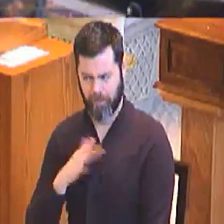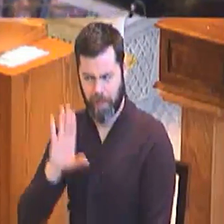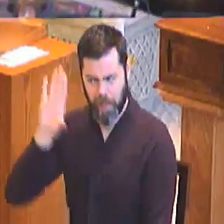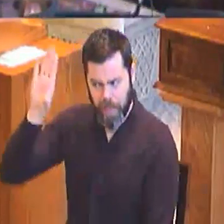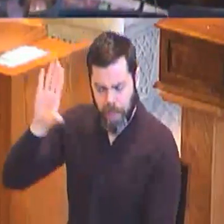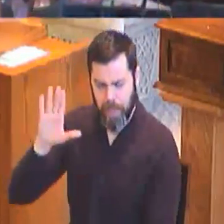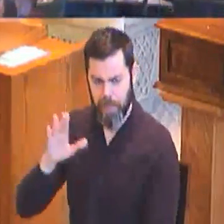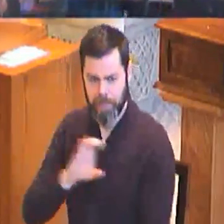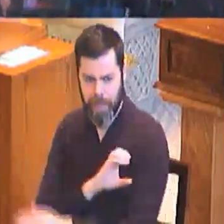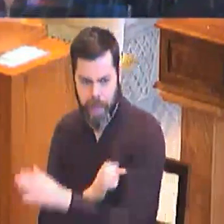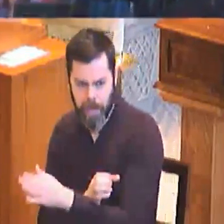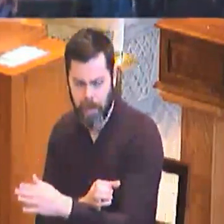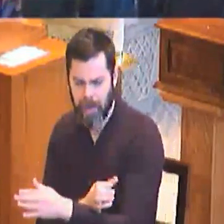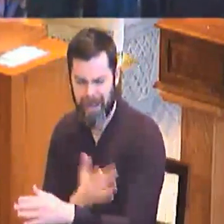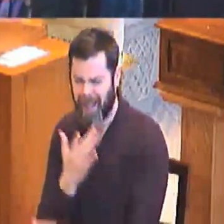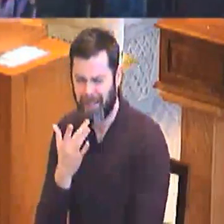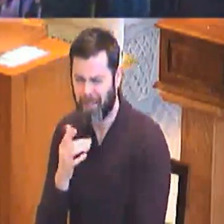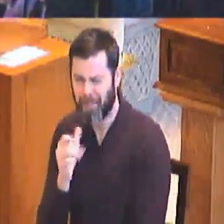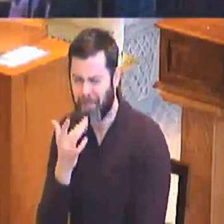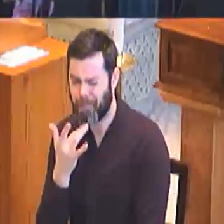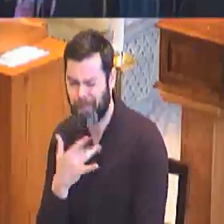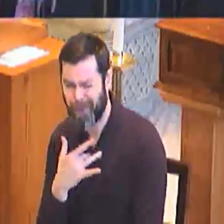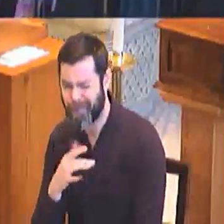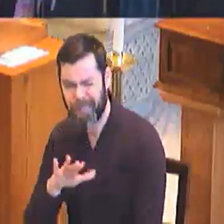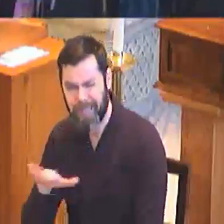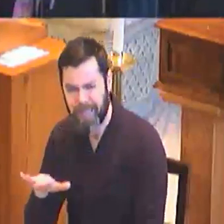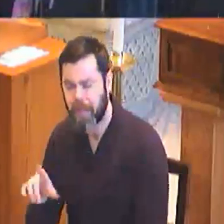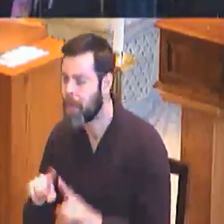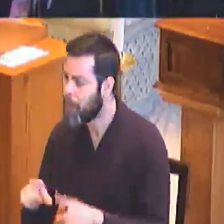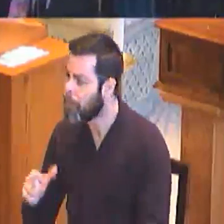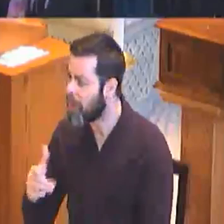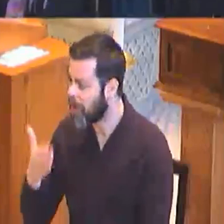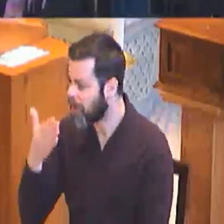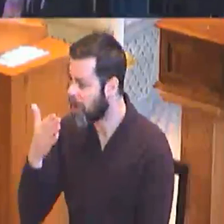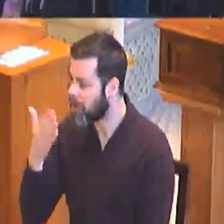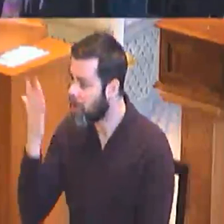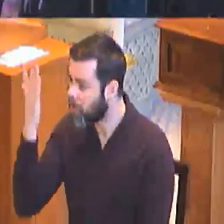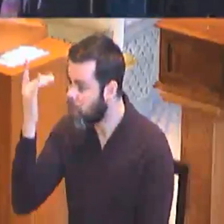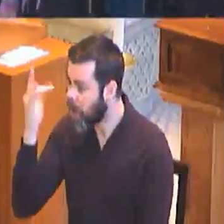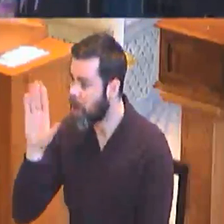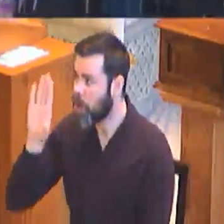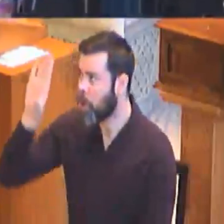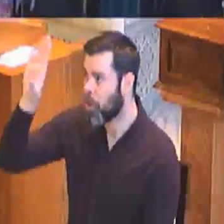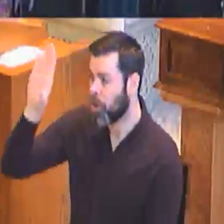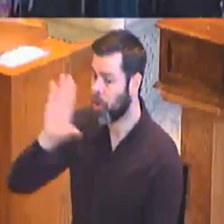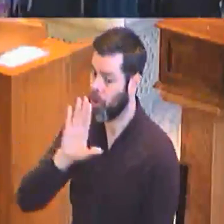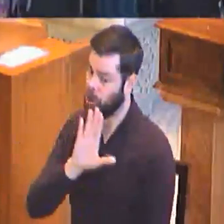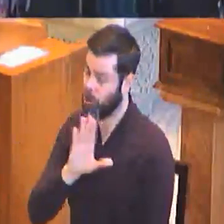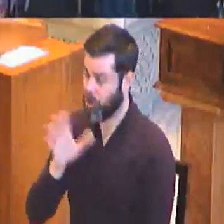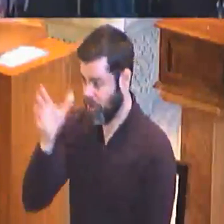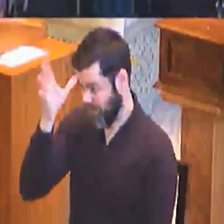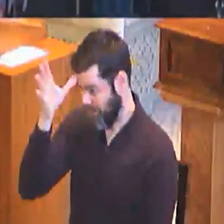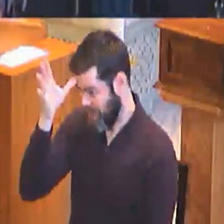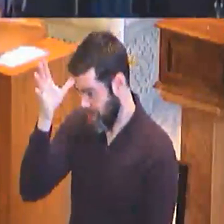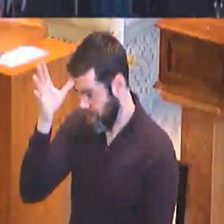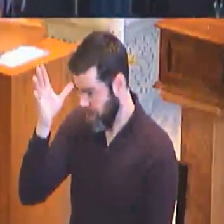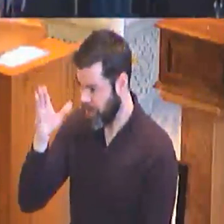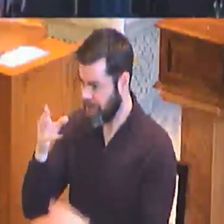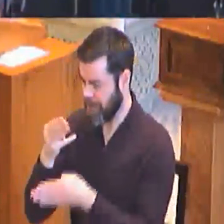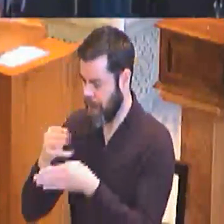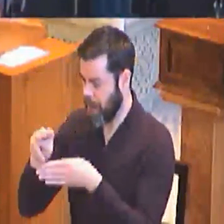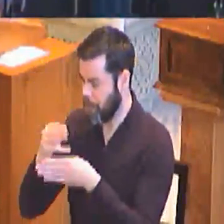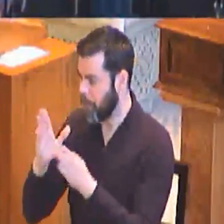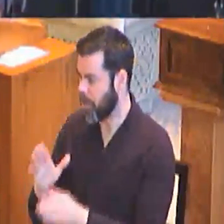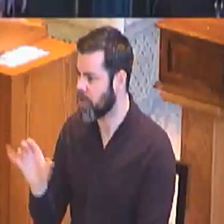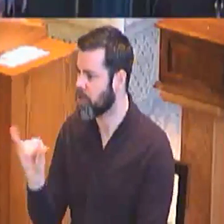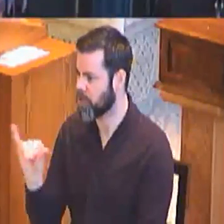not necessarily because of the birthday, but because her father was a minister as well. And ministers have this special